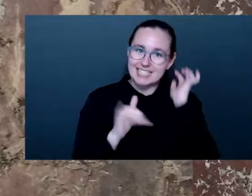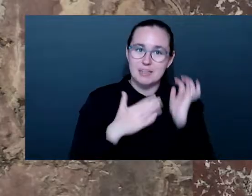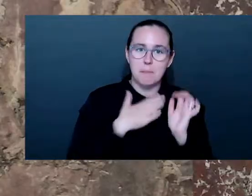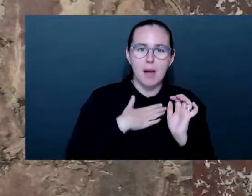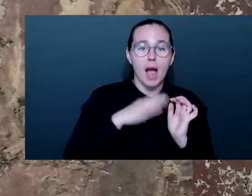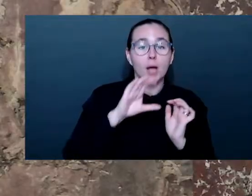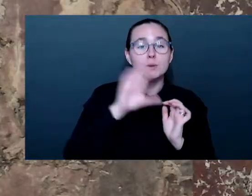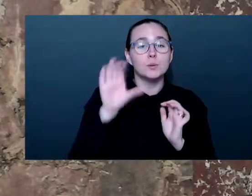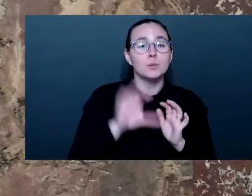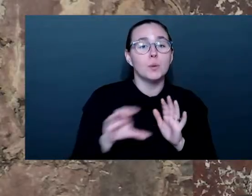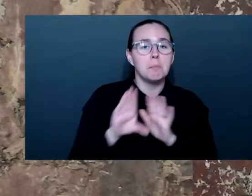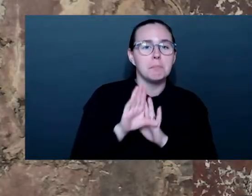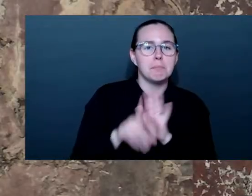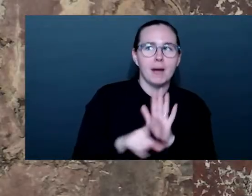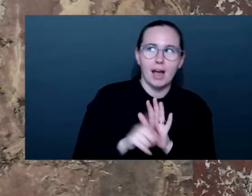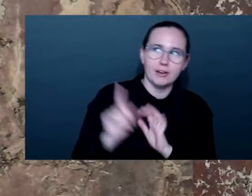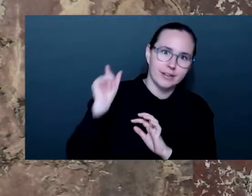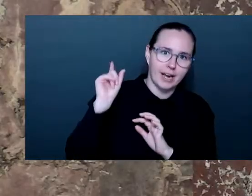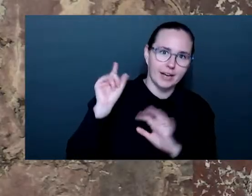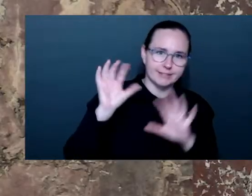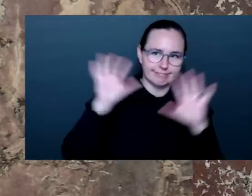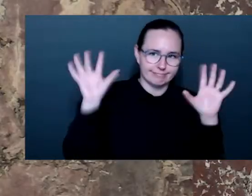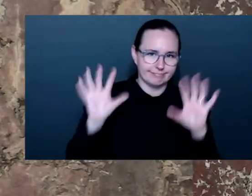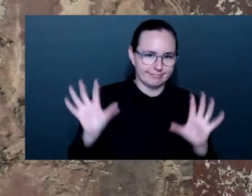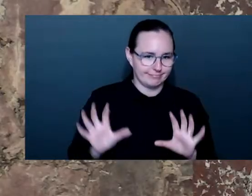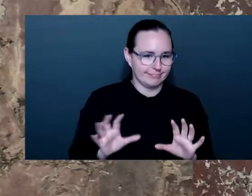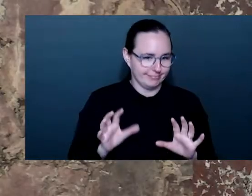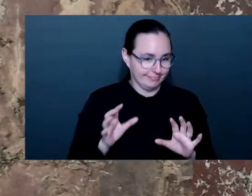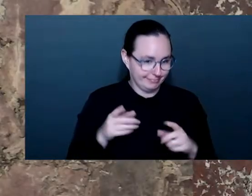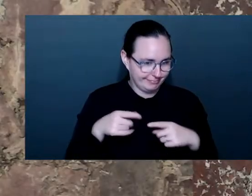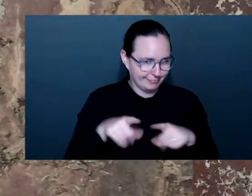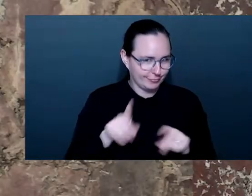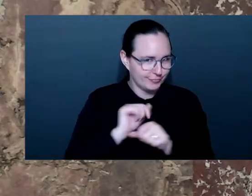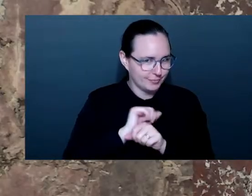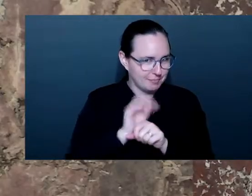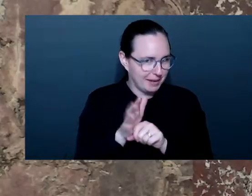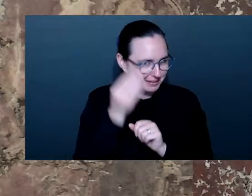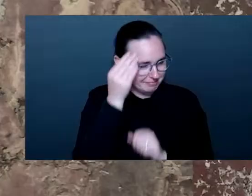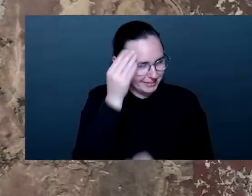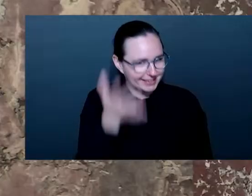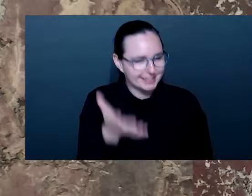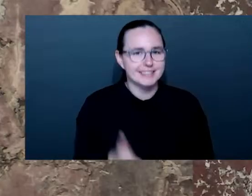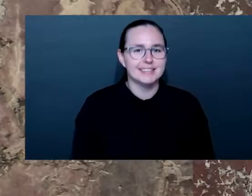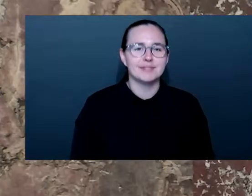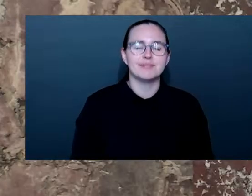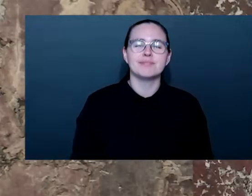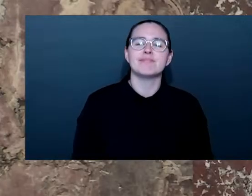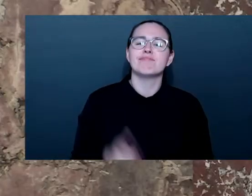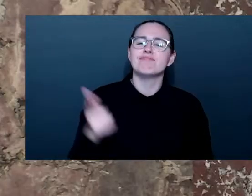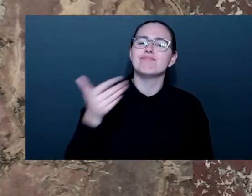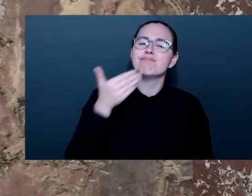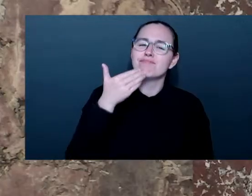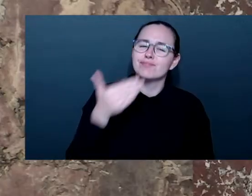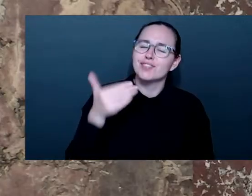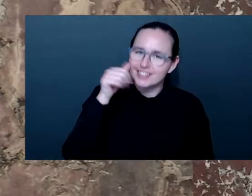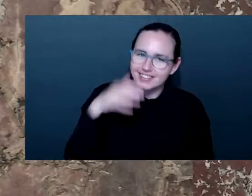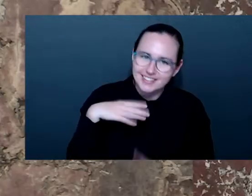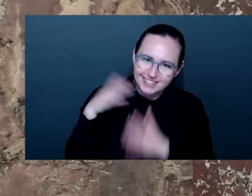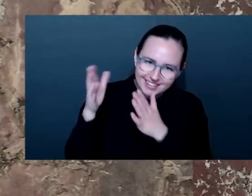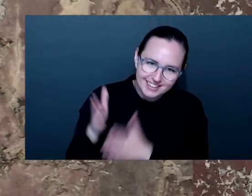just like to say he is an incredibly good guy. He is a proud father, fiercely